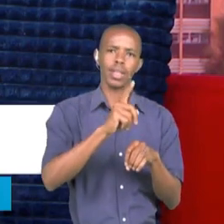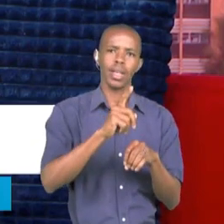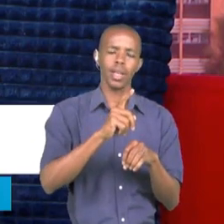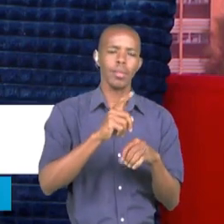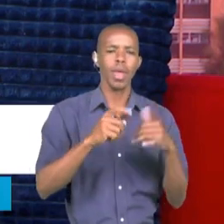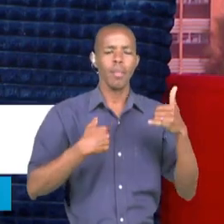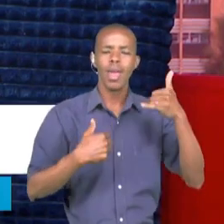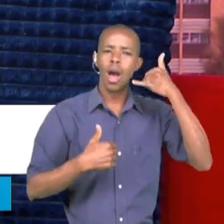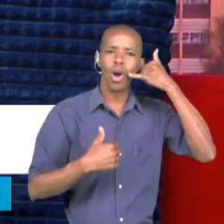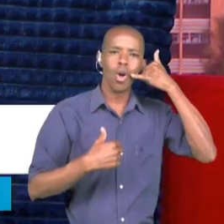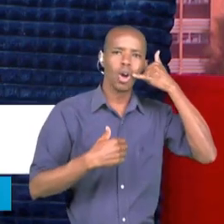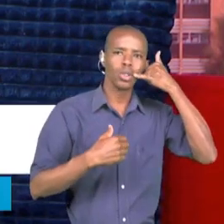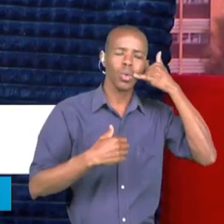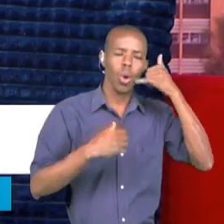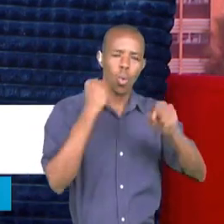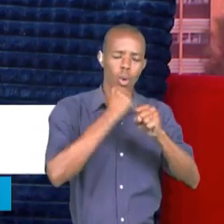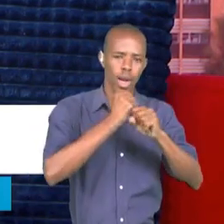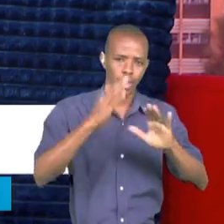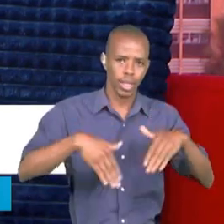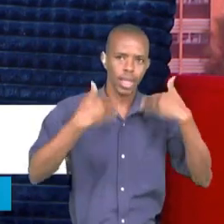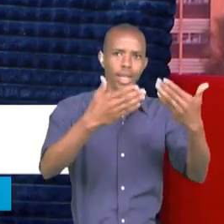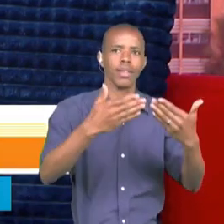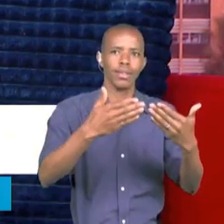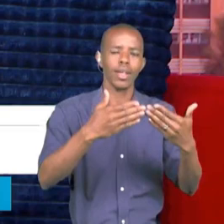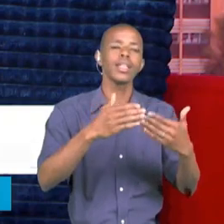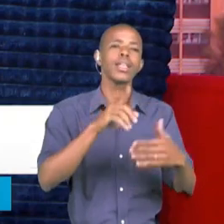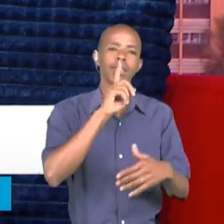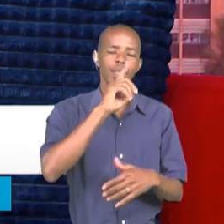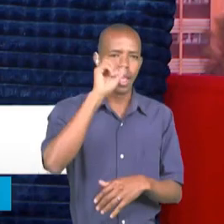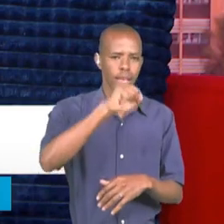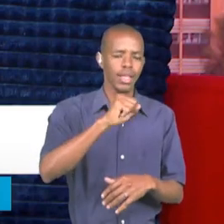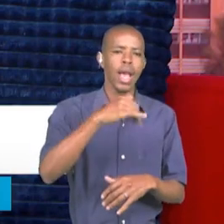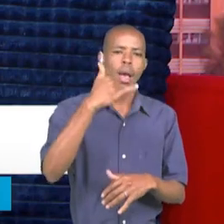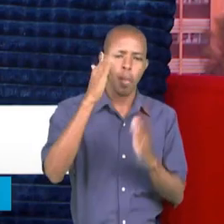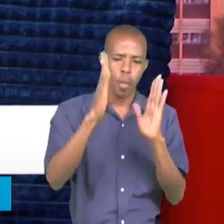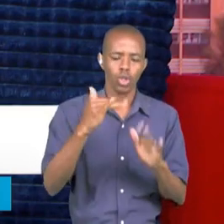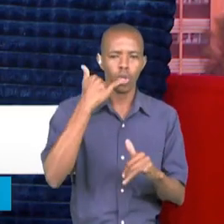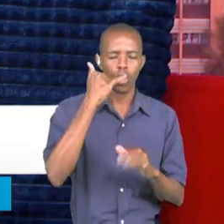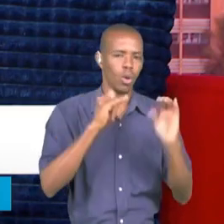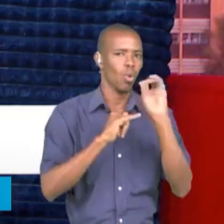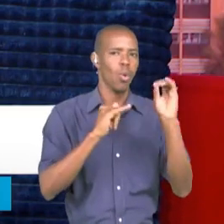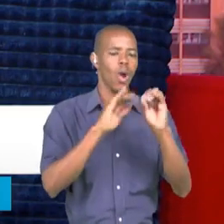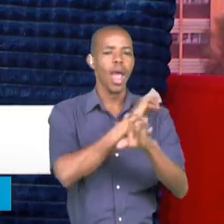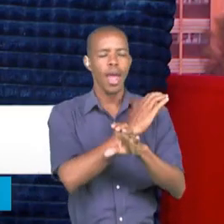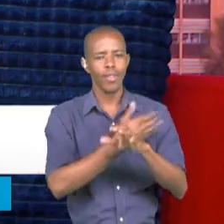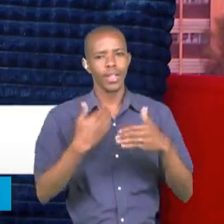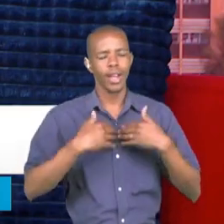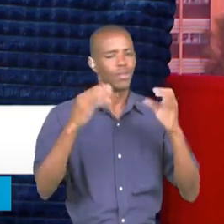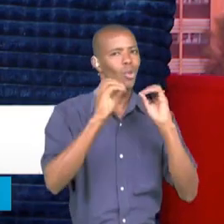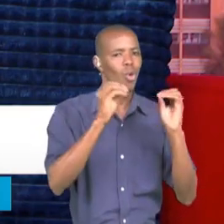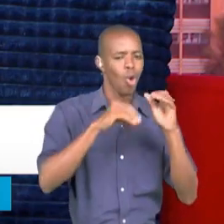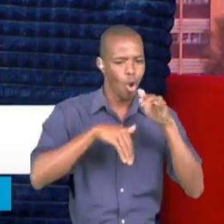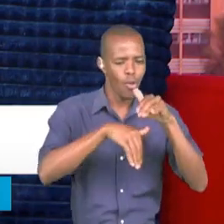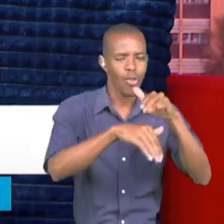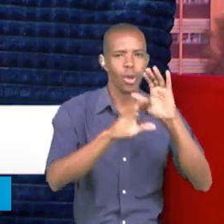na nani, akupe kazi mpatane naye. I tell her, sawa, I don't call the person. Okay. I don't make efforts. I don't even try